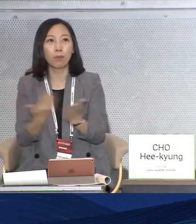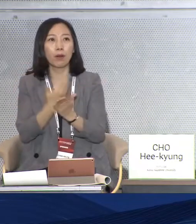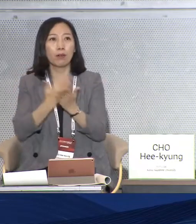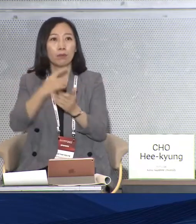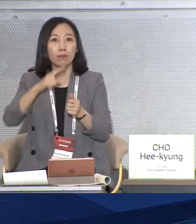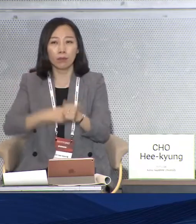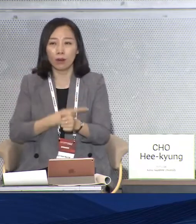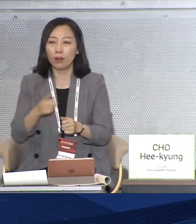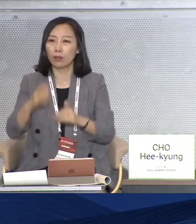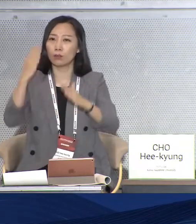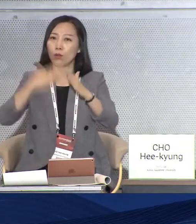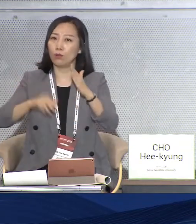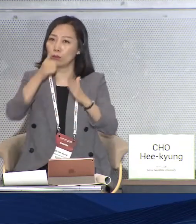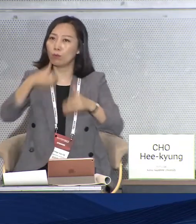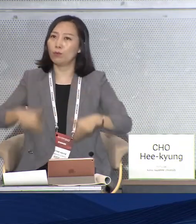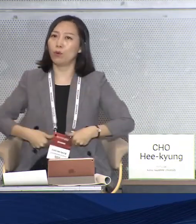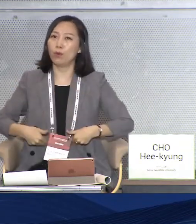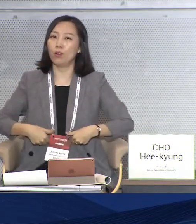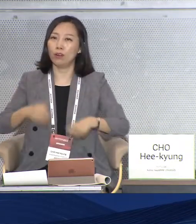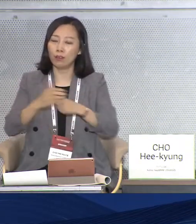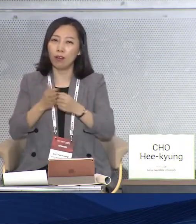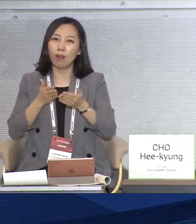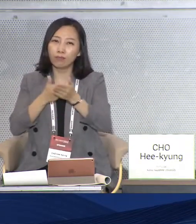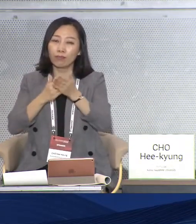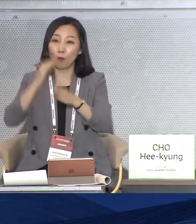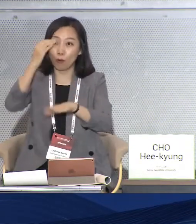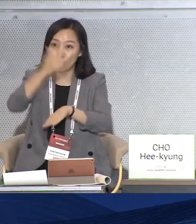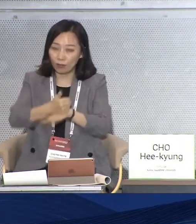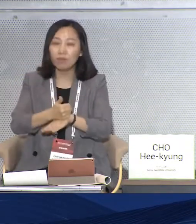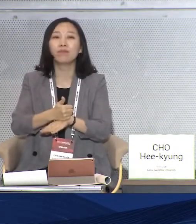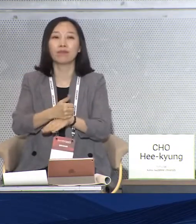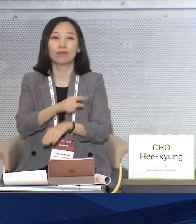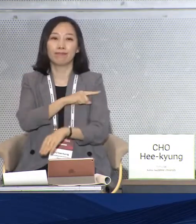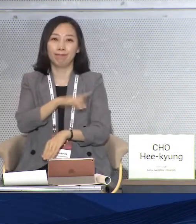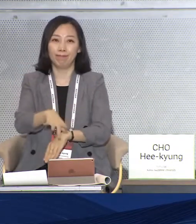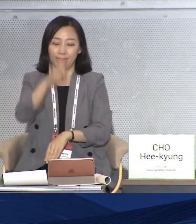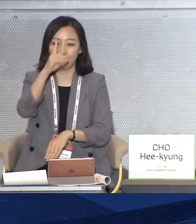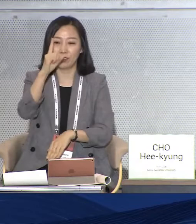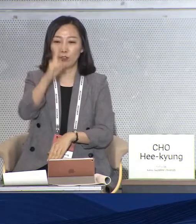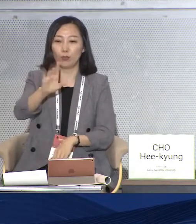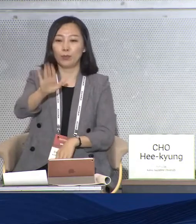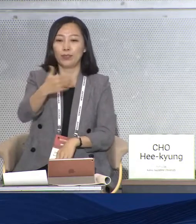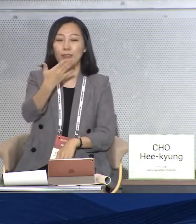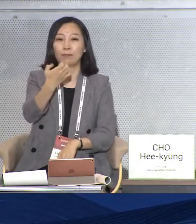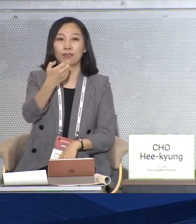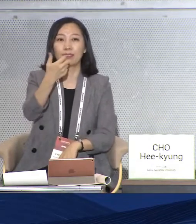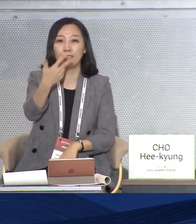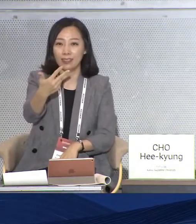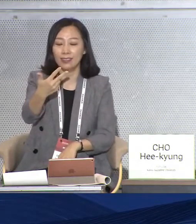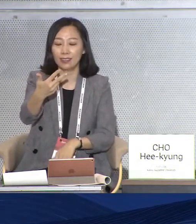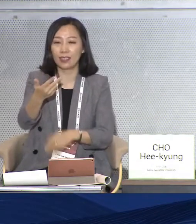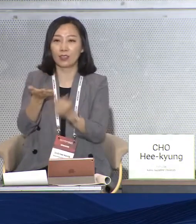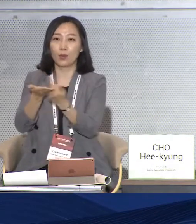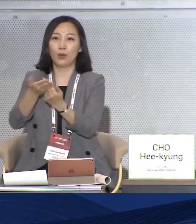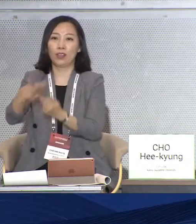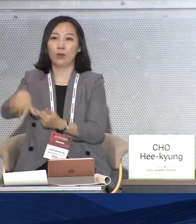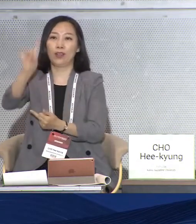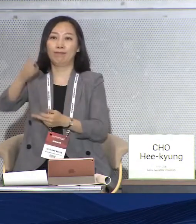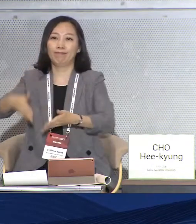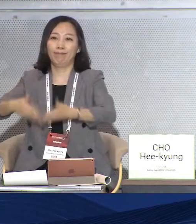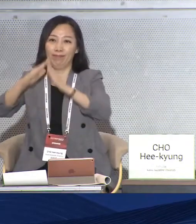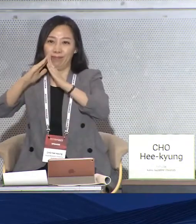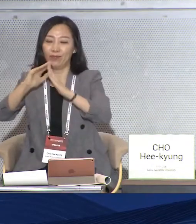disconnection with them. So in the past, we gave the sign language as a part of the service,